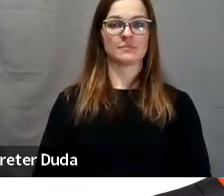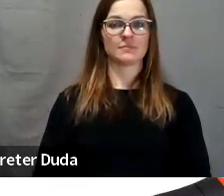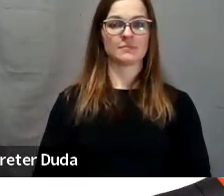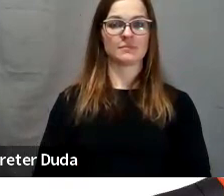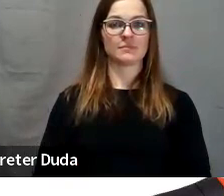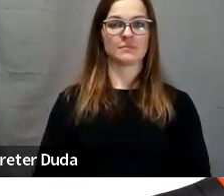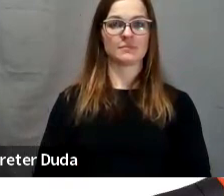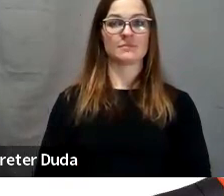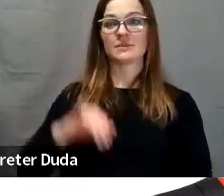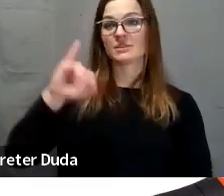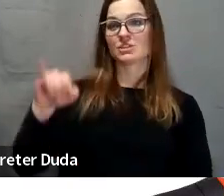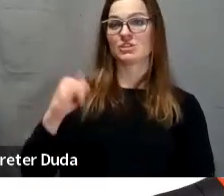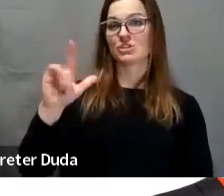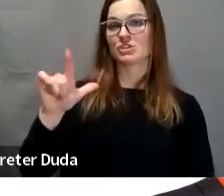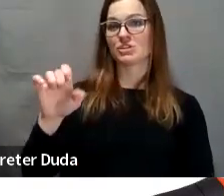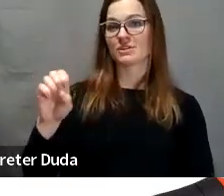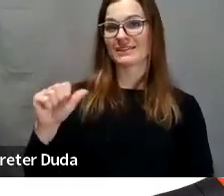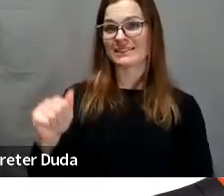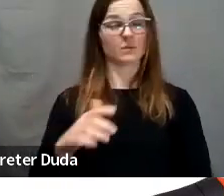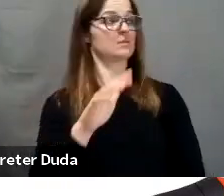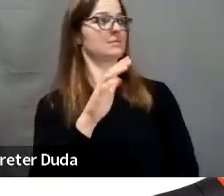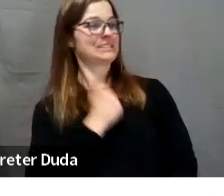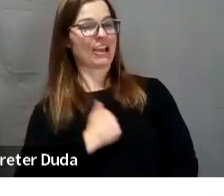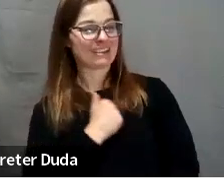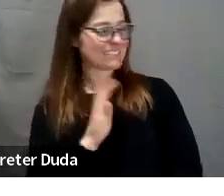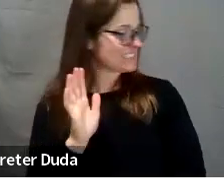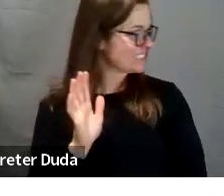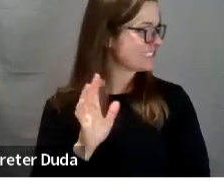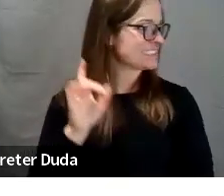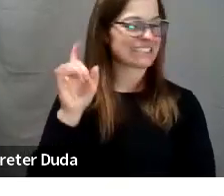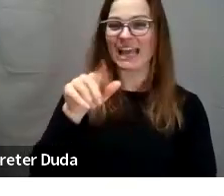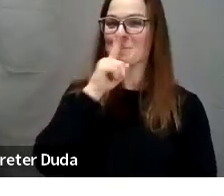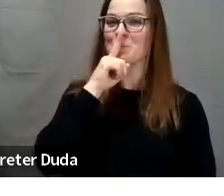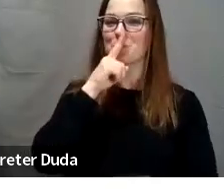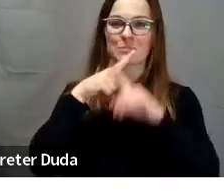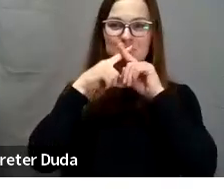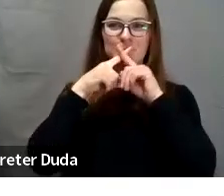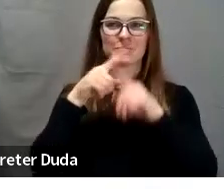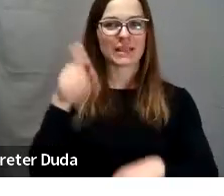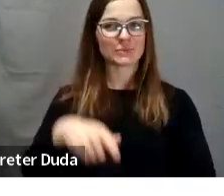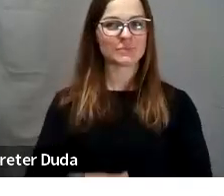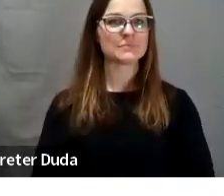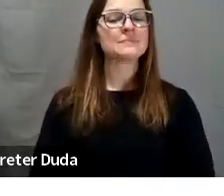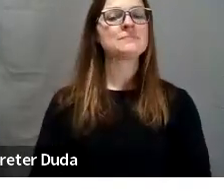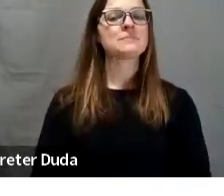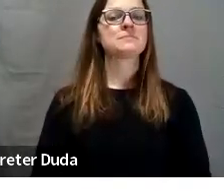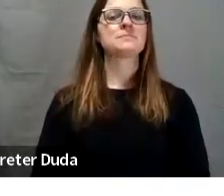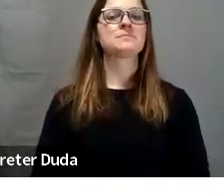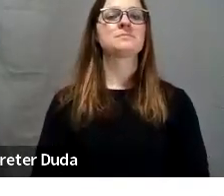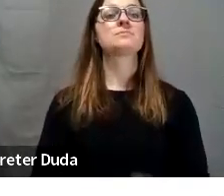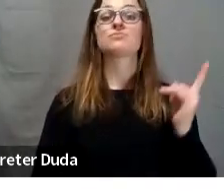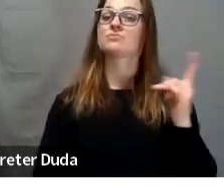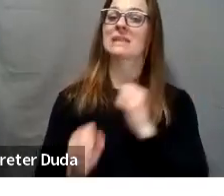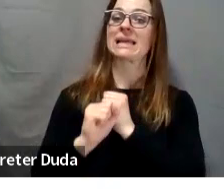Okay, Jaleesa? Oh yeah, sorry. I had to mute myself. So we have